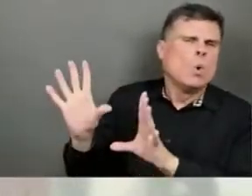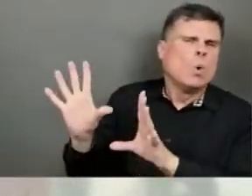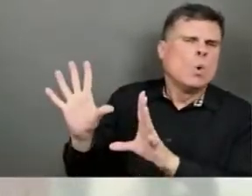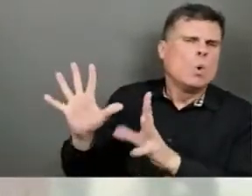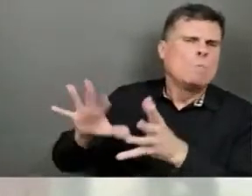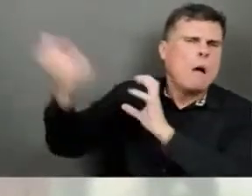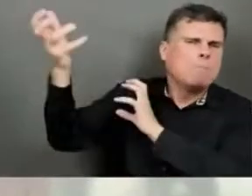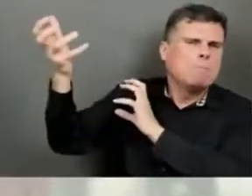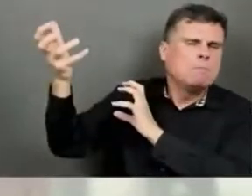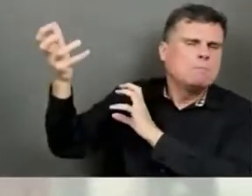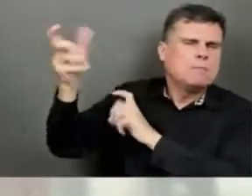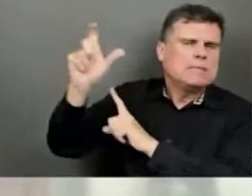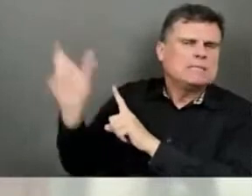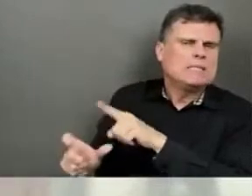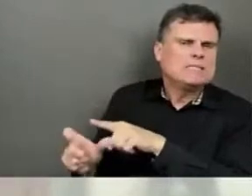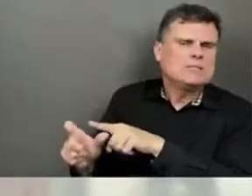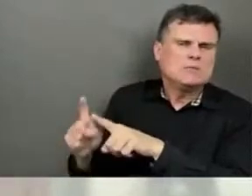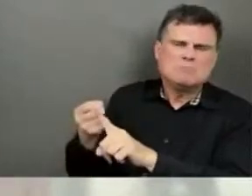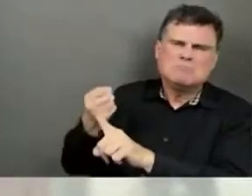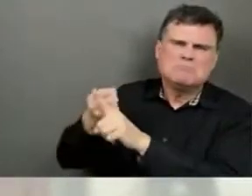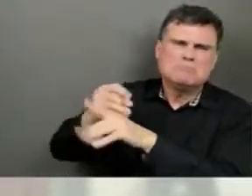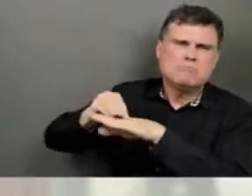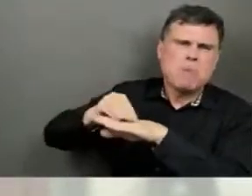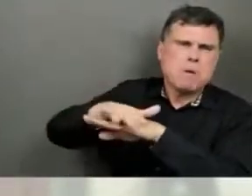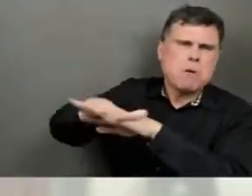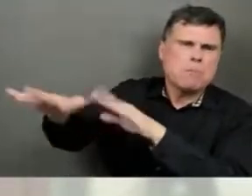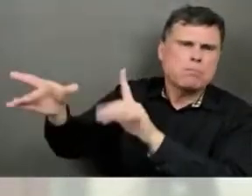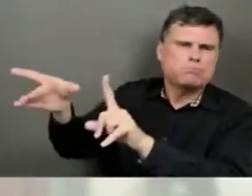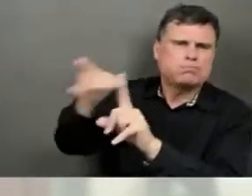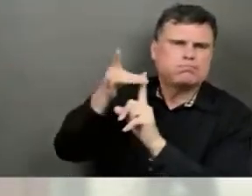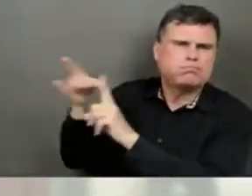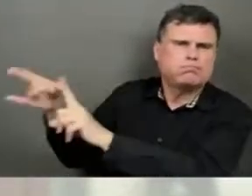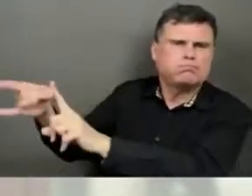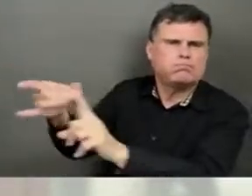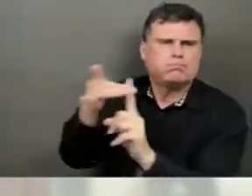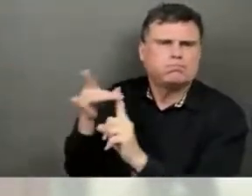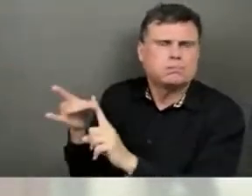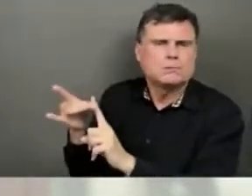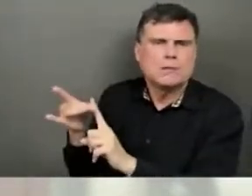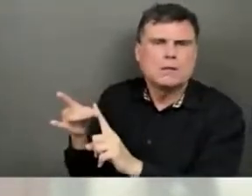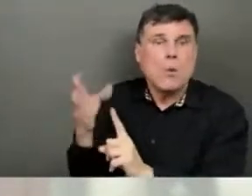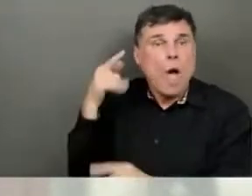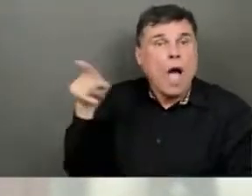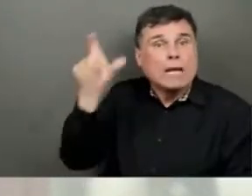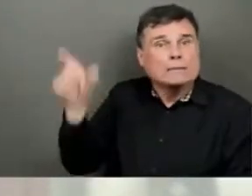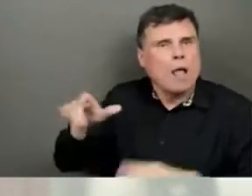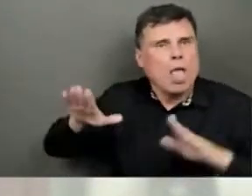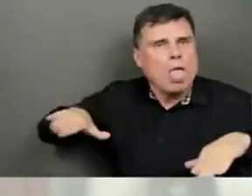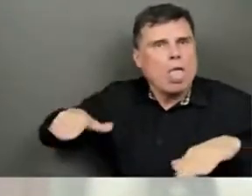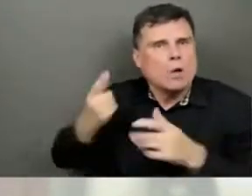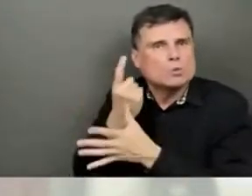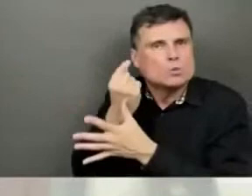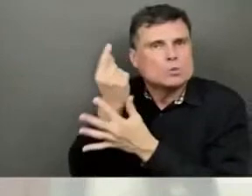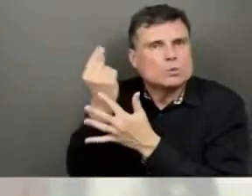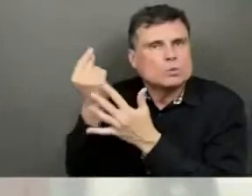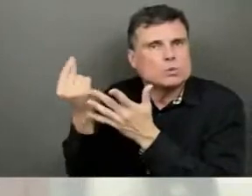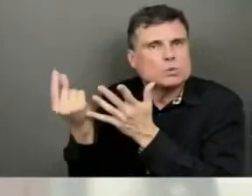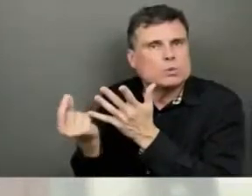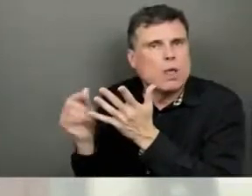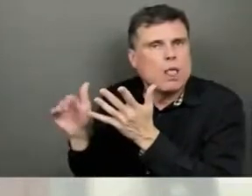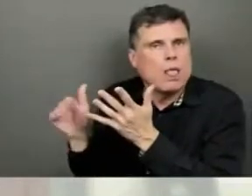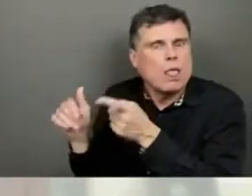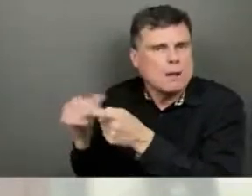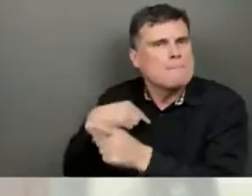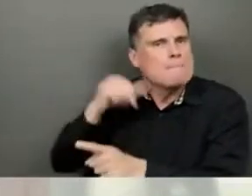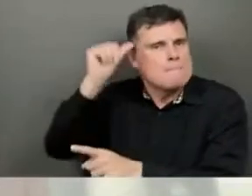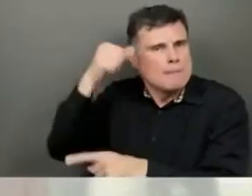really early on and hadn't taken measures to try and protect, especially those who are most at risk. So